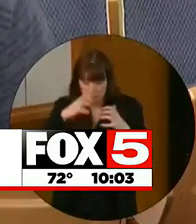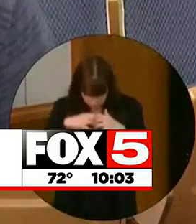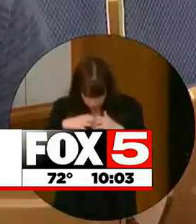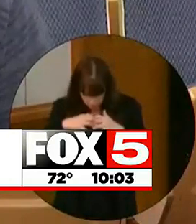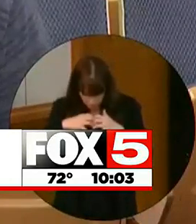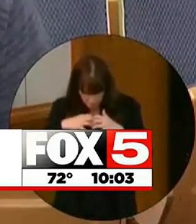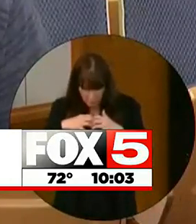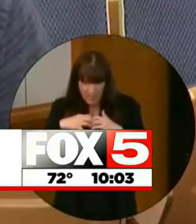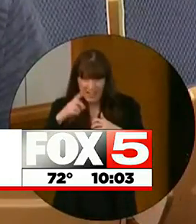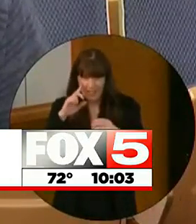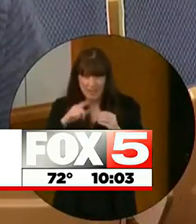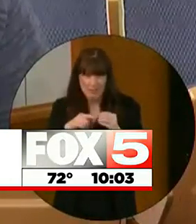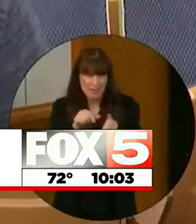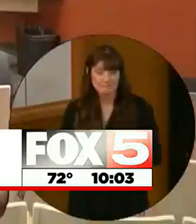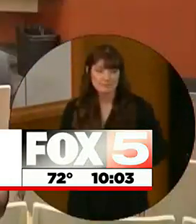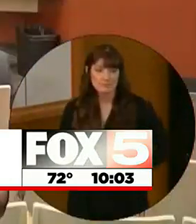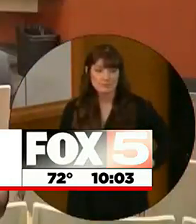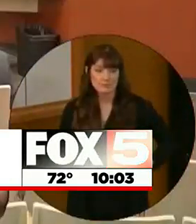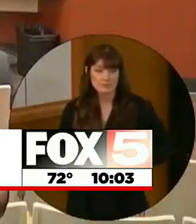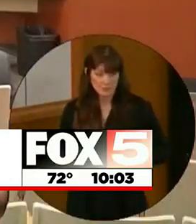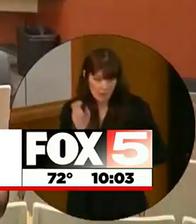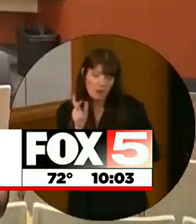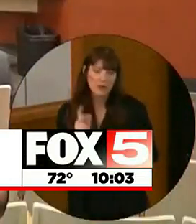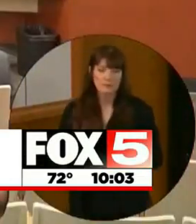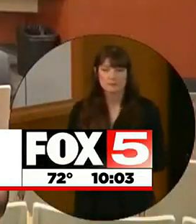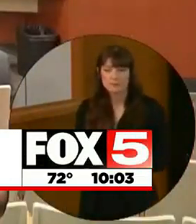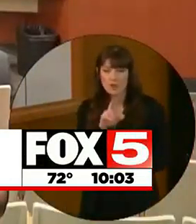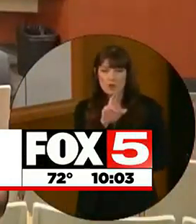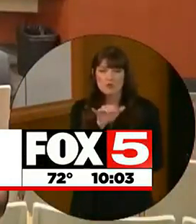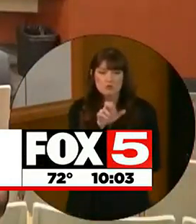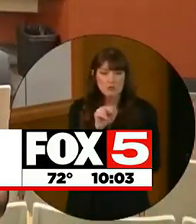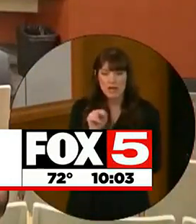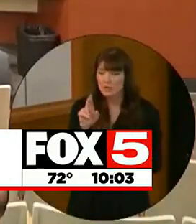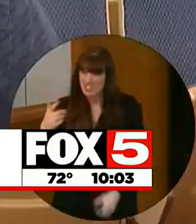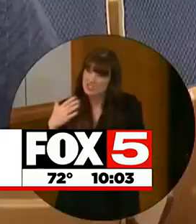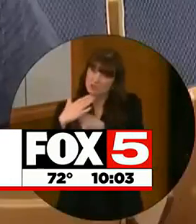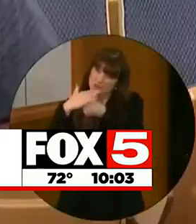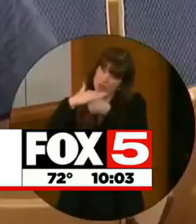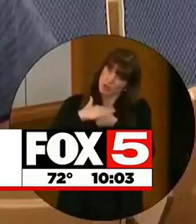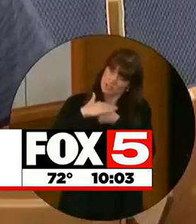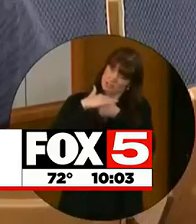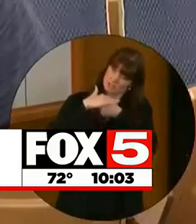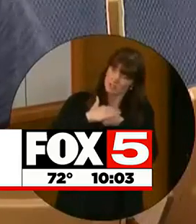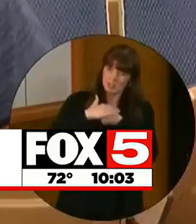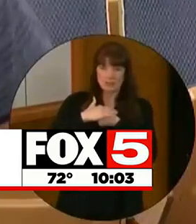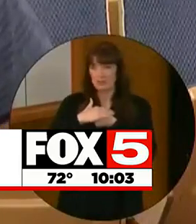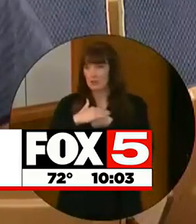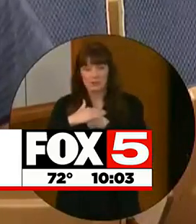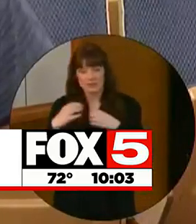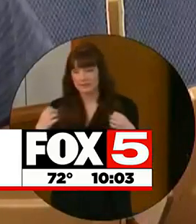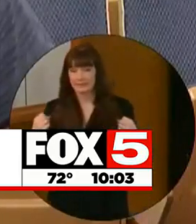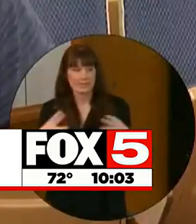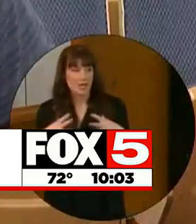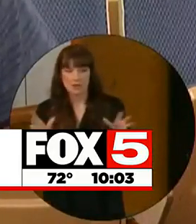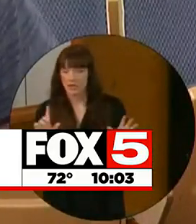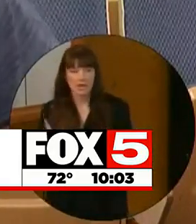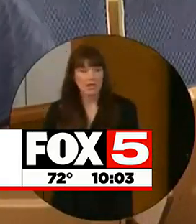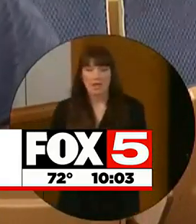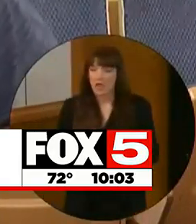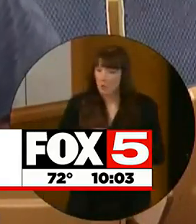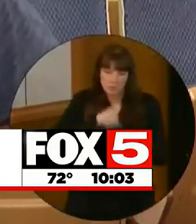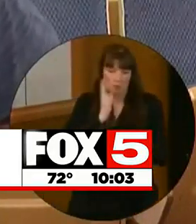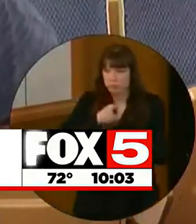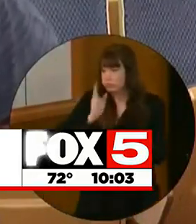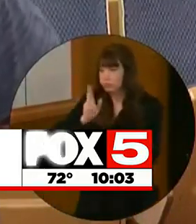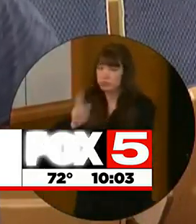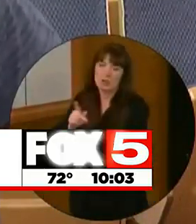contemplated suicide at some point this year. The stress that you all put on teachers is alarming, and we are leaving in droves because you